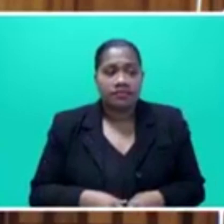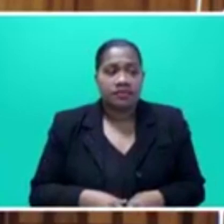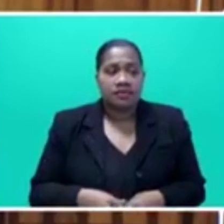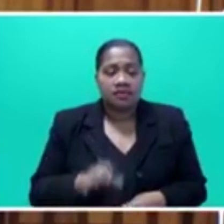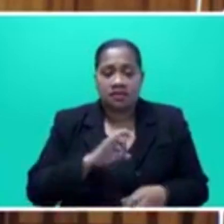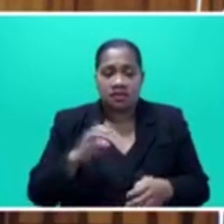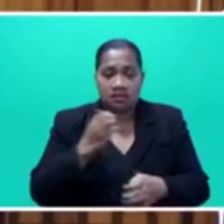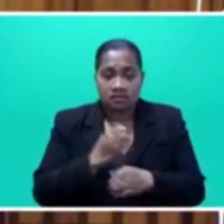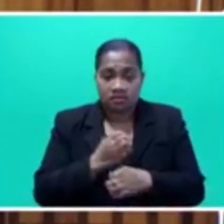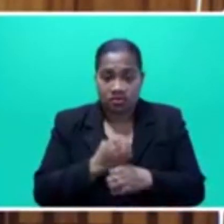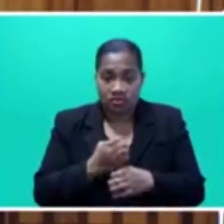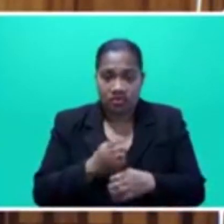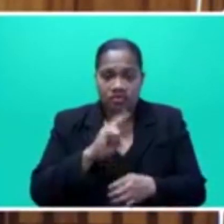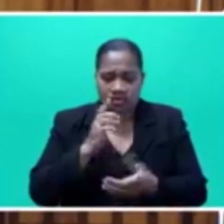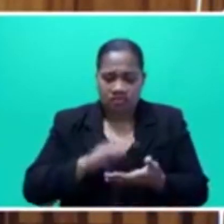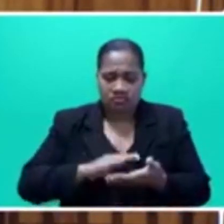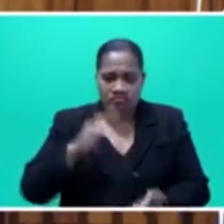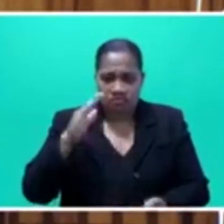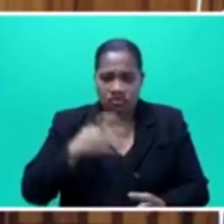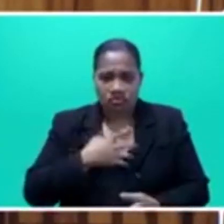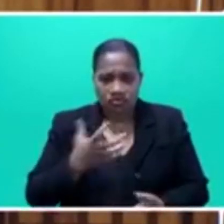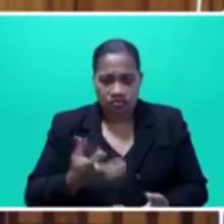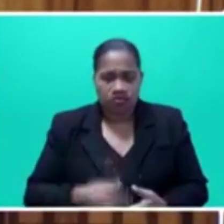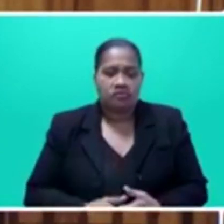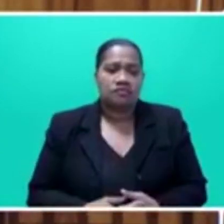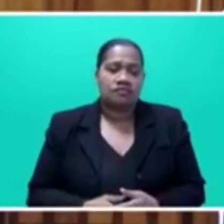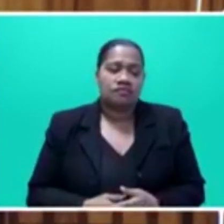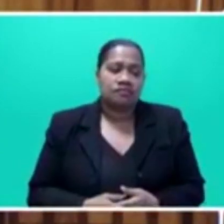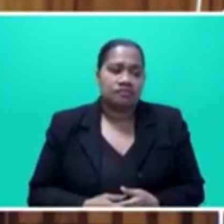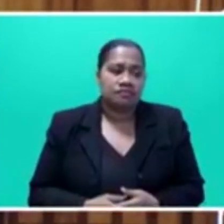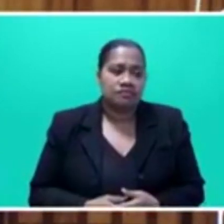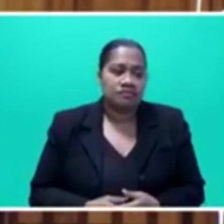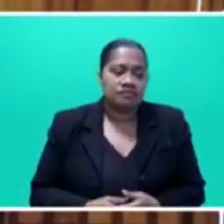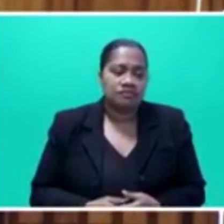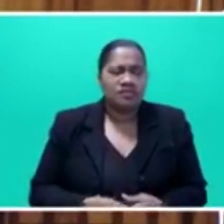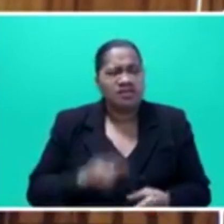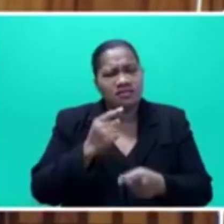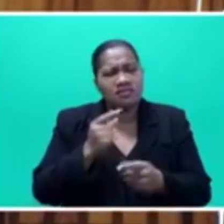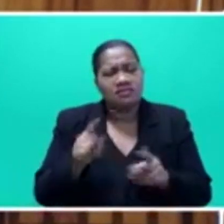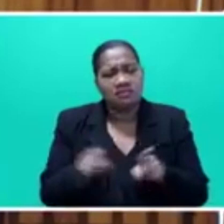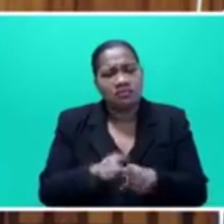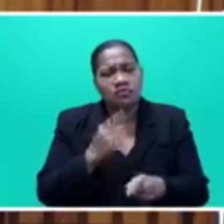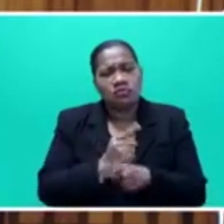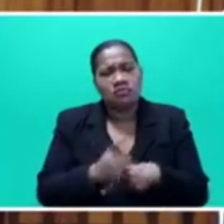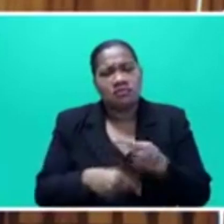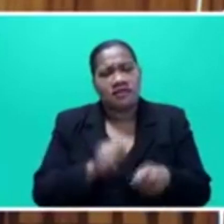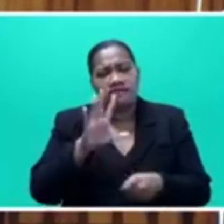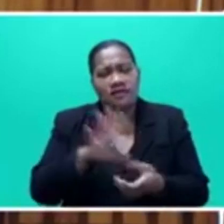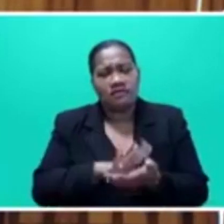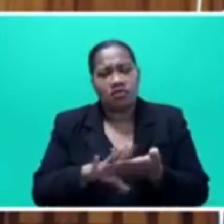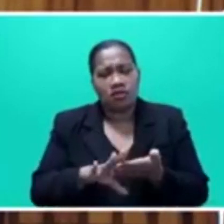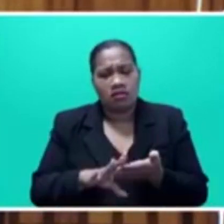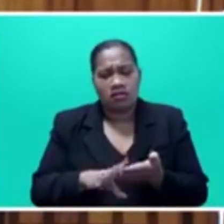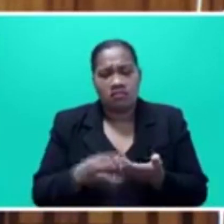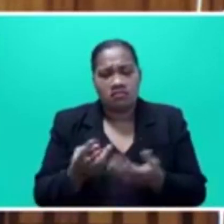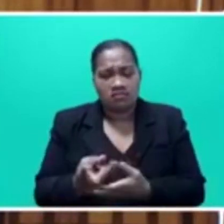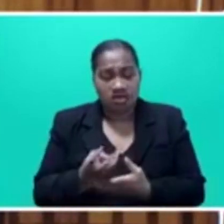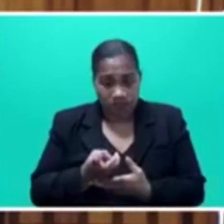further. Mr. Speaker, sir. Mr. Speaker, sir, they also talked about the $5 minimum wage, Mr. Speaker,